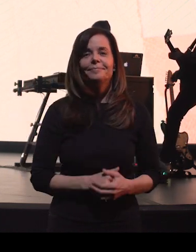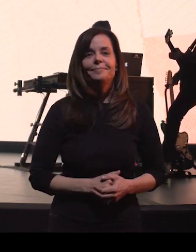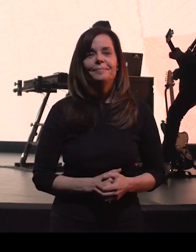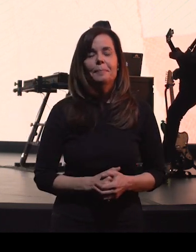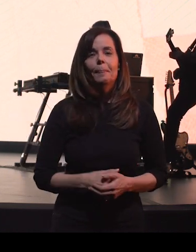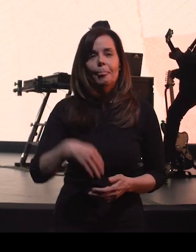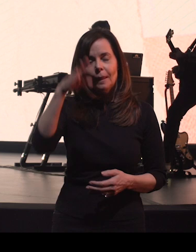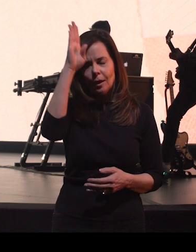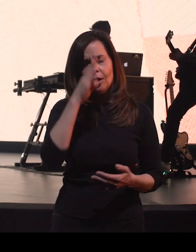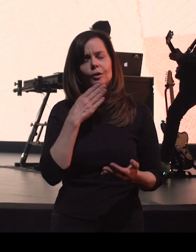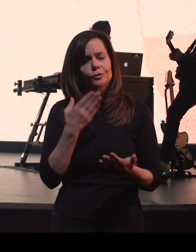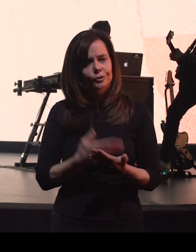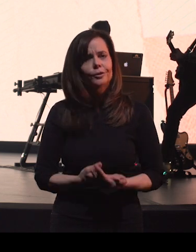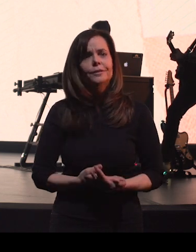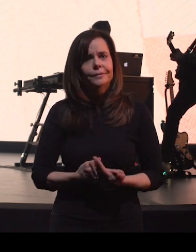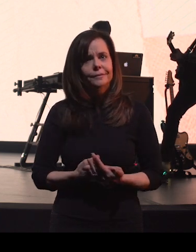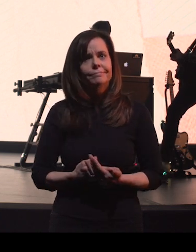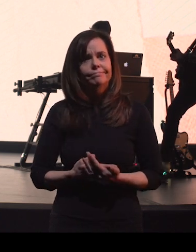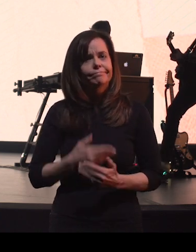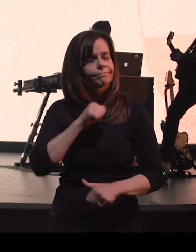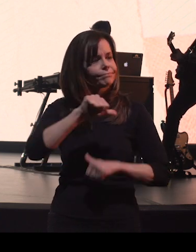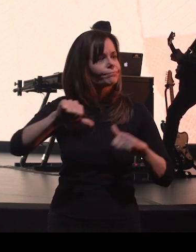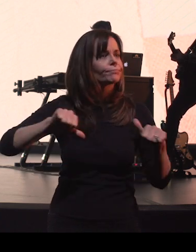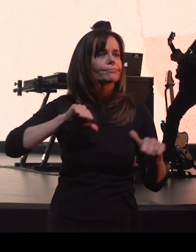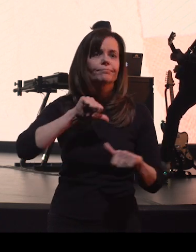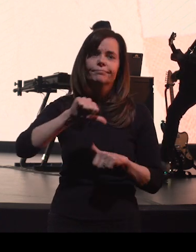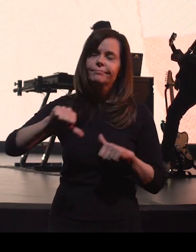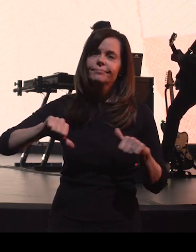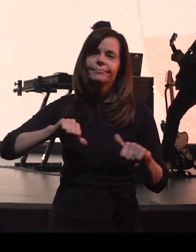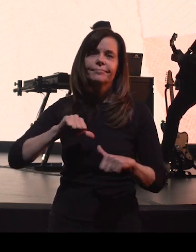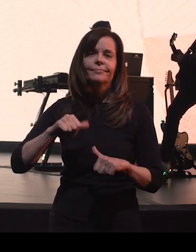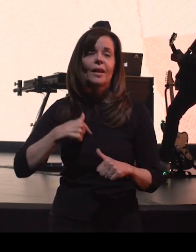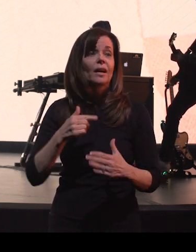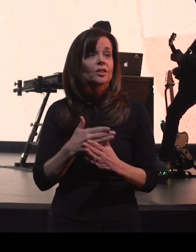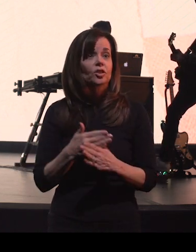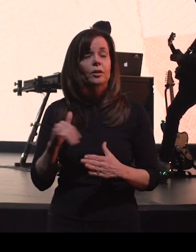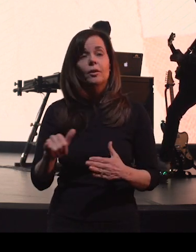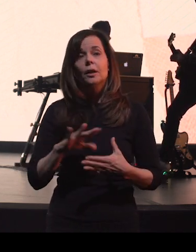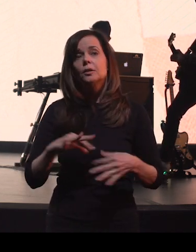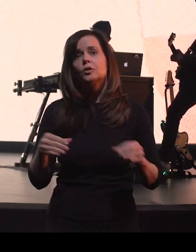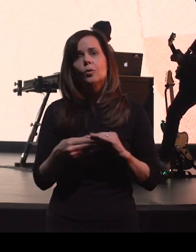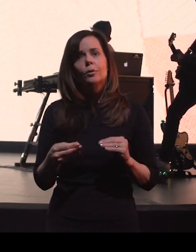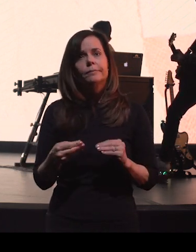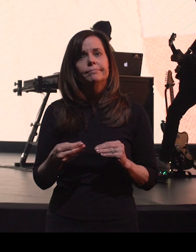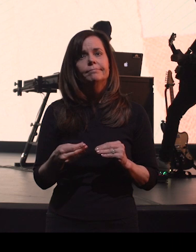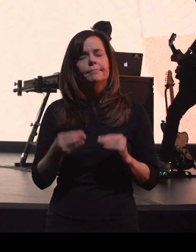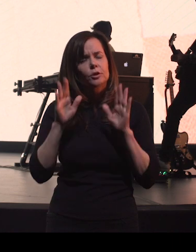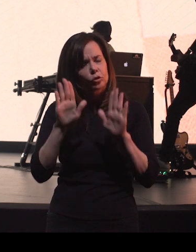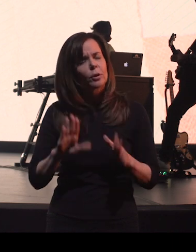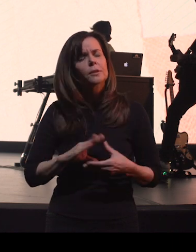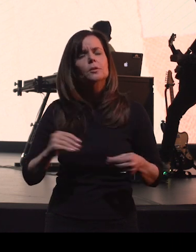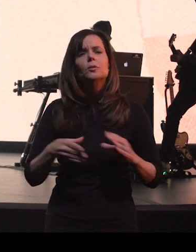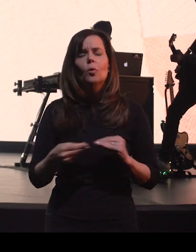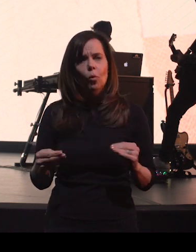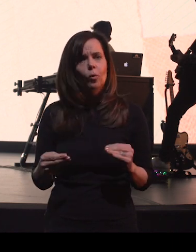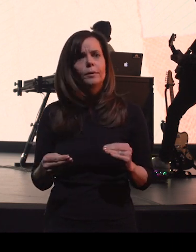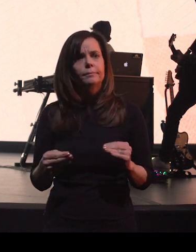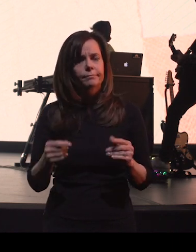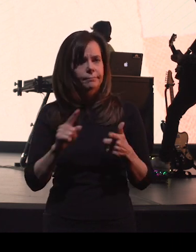God's goodness, it's all around us. And the reason I share that story, one, is because it's an incredible story, but secondly, is because that